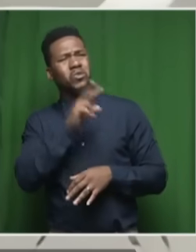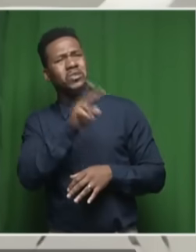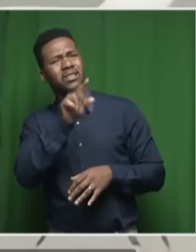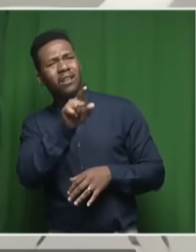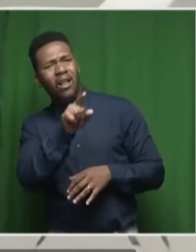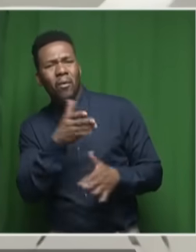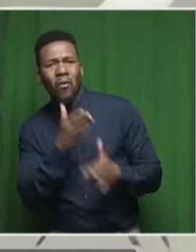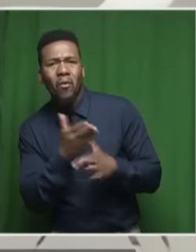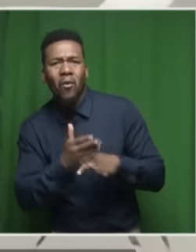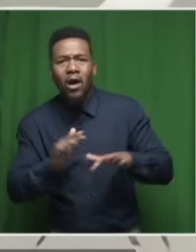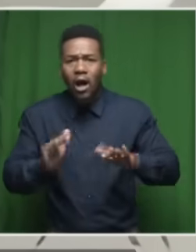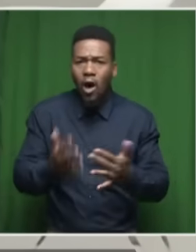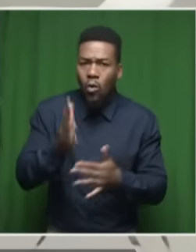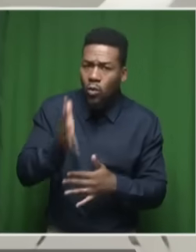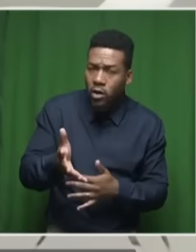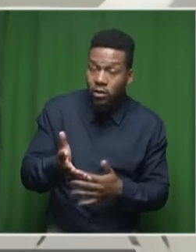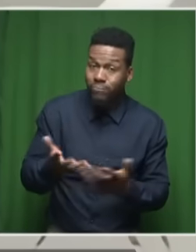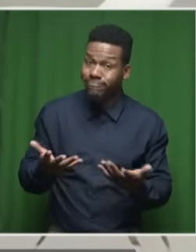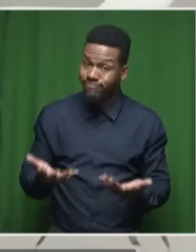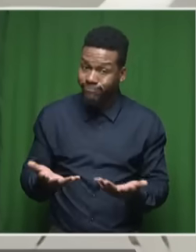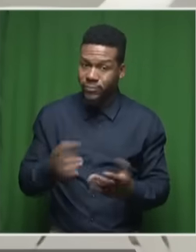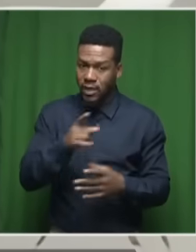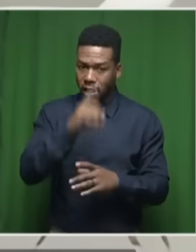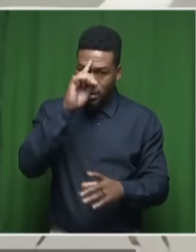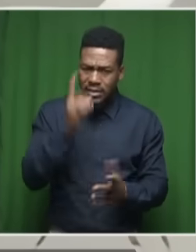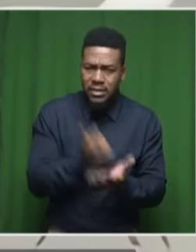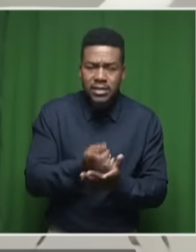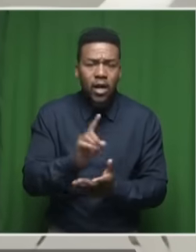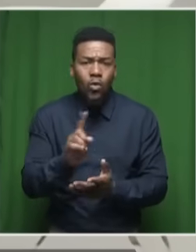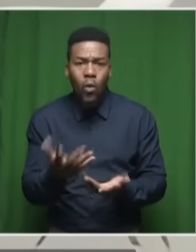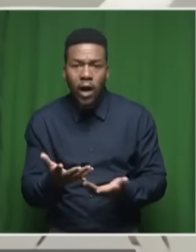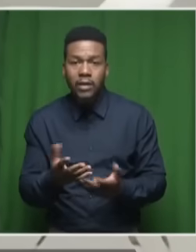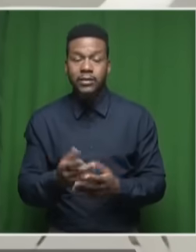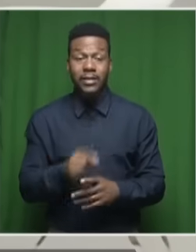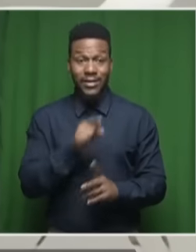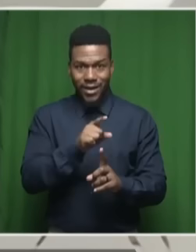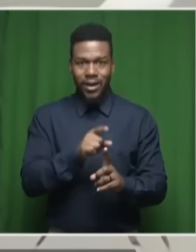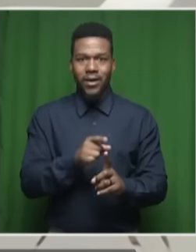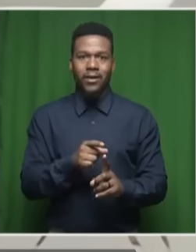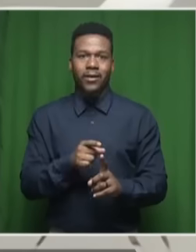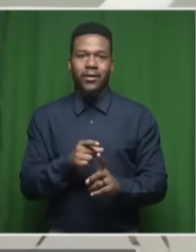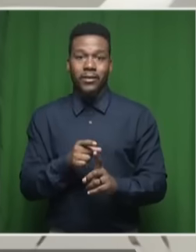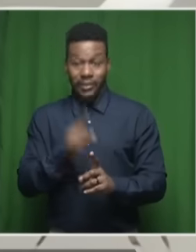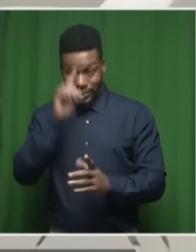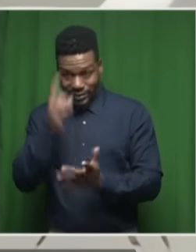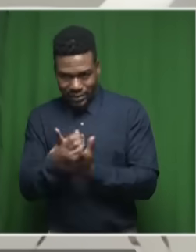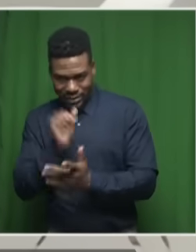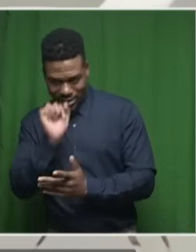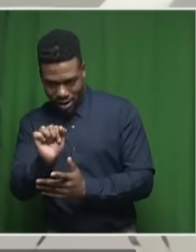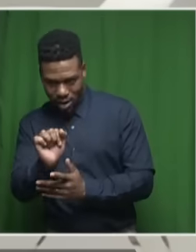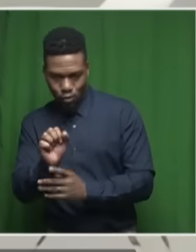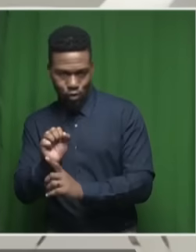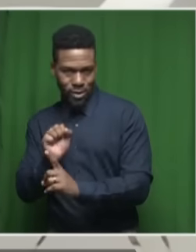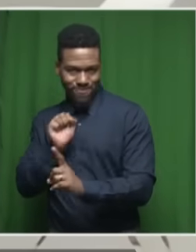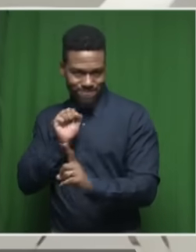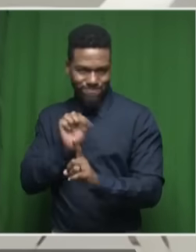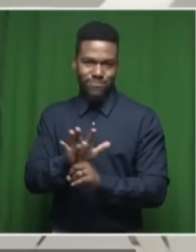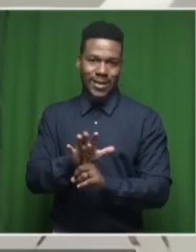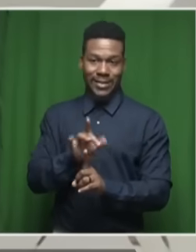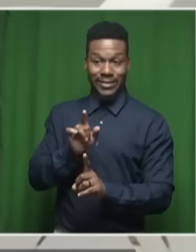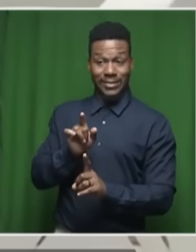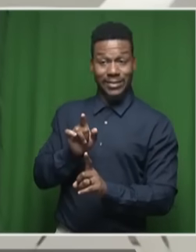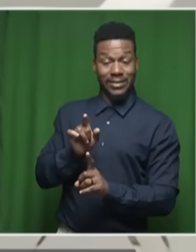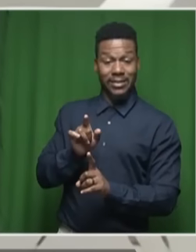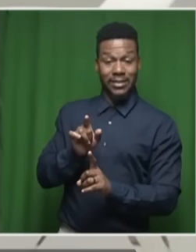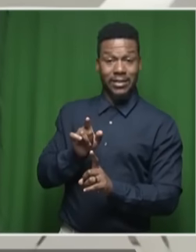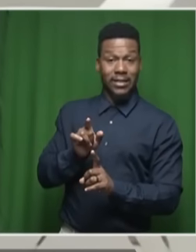take, and whatever they decide would have an impact as to whether they're going to make a huge